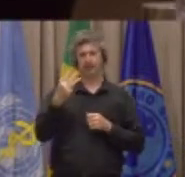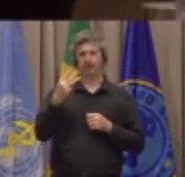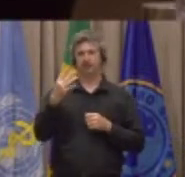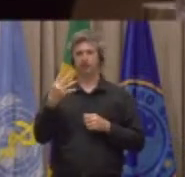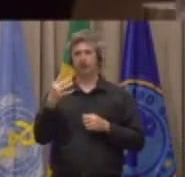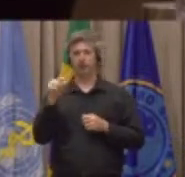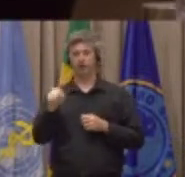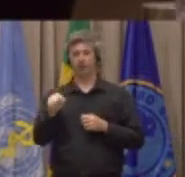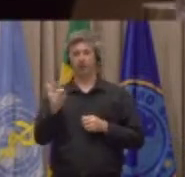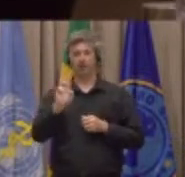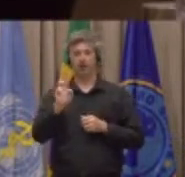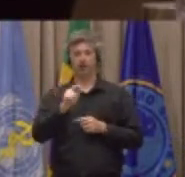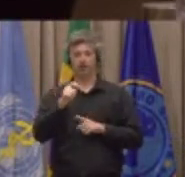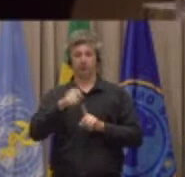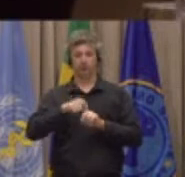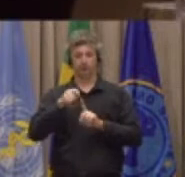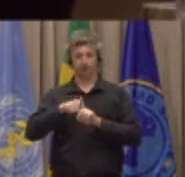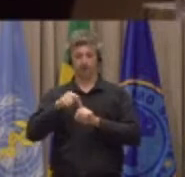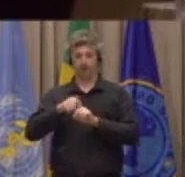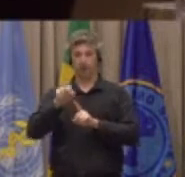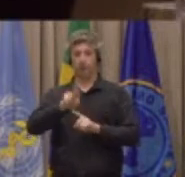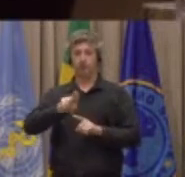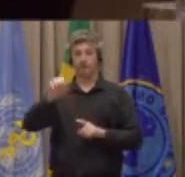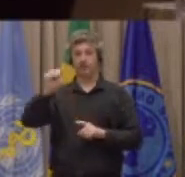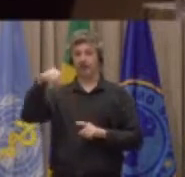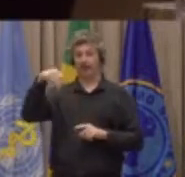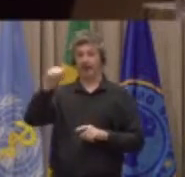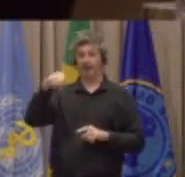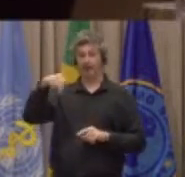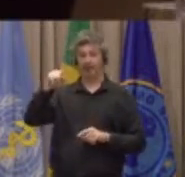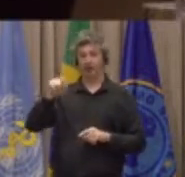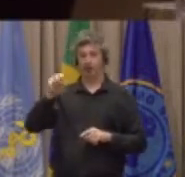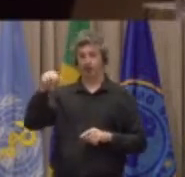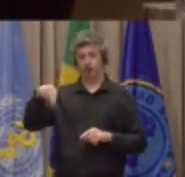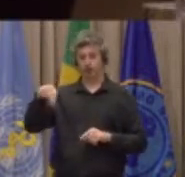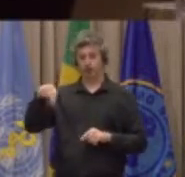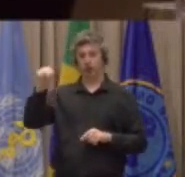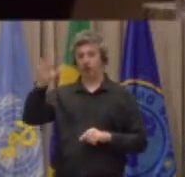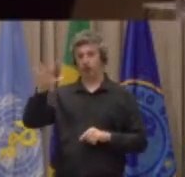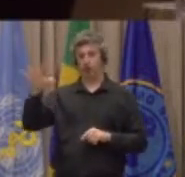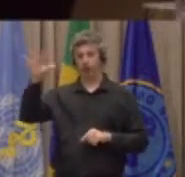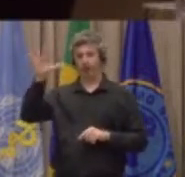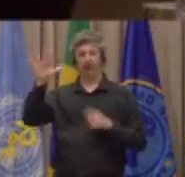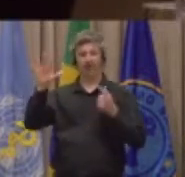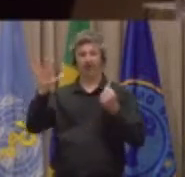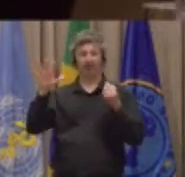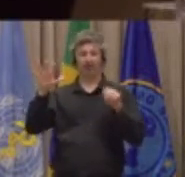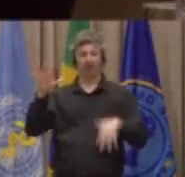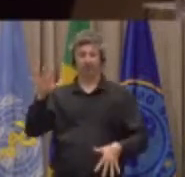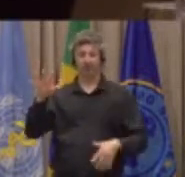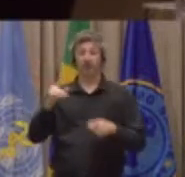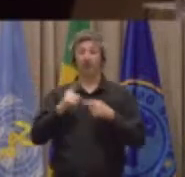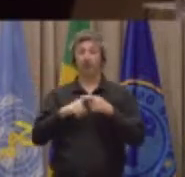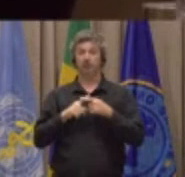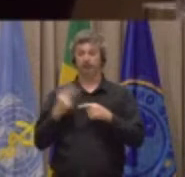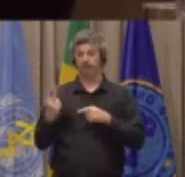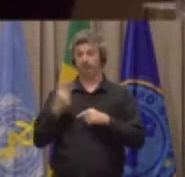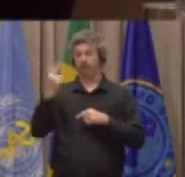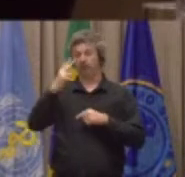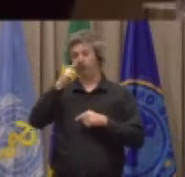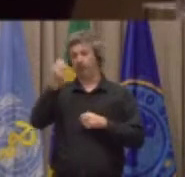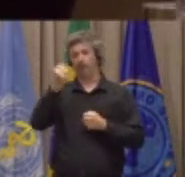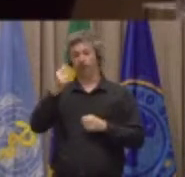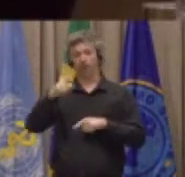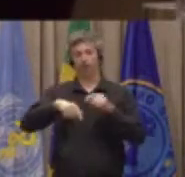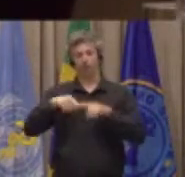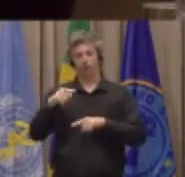about 3,000-4,000 reais by month using Amazon Cloud, which is nothing if you